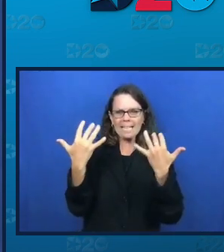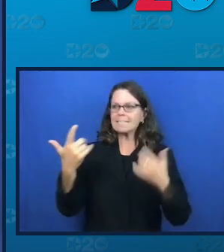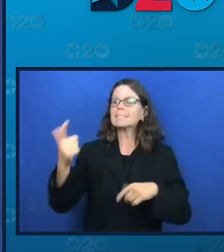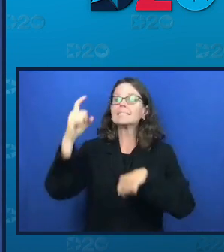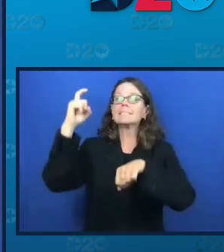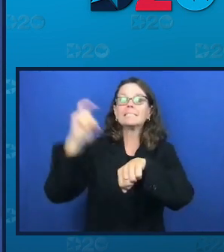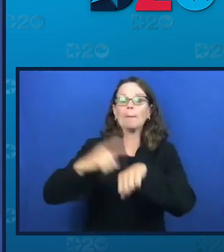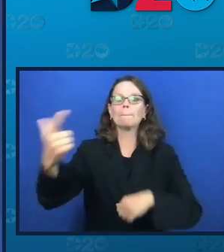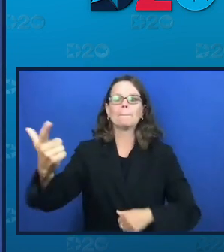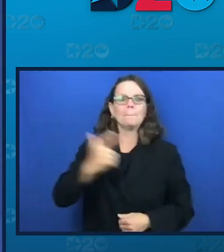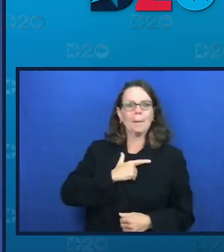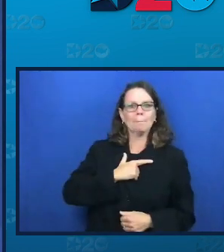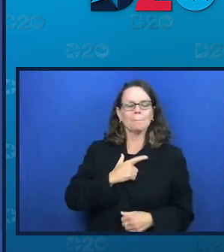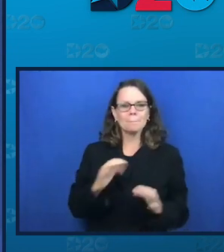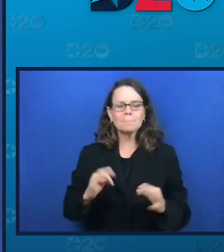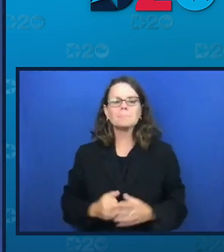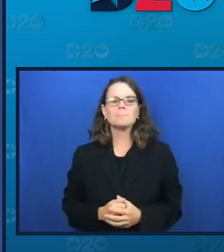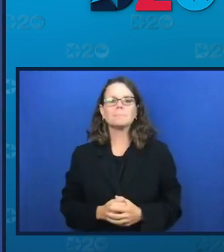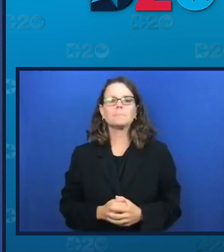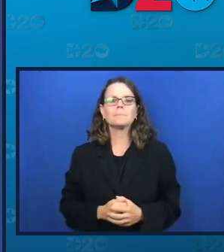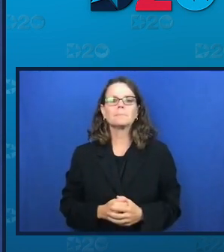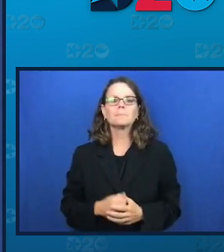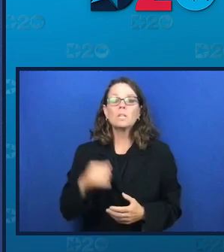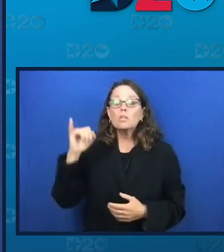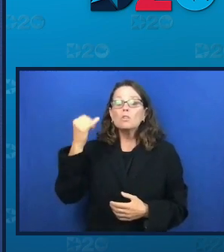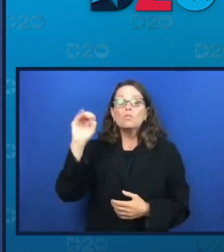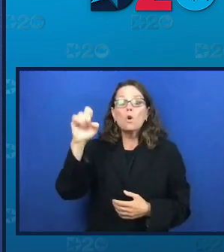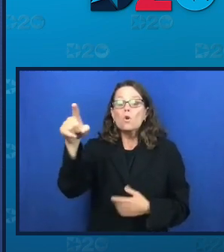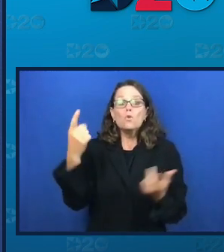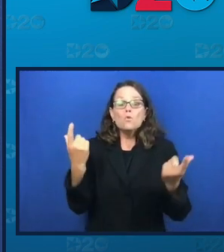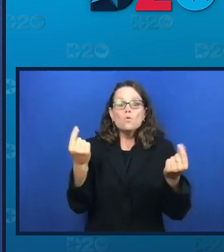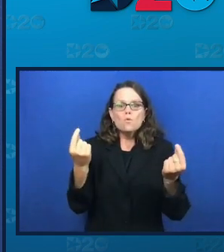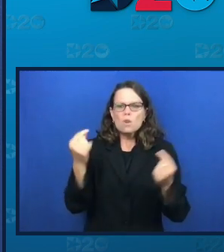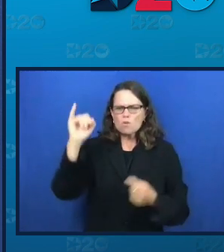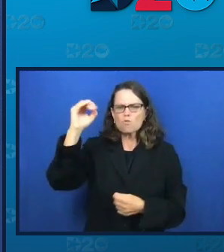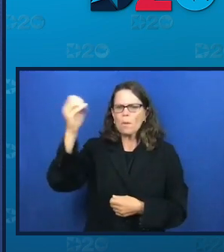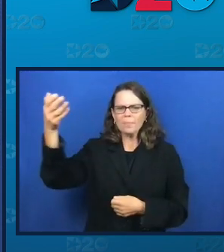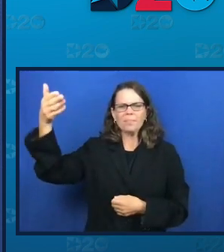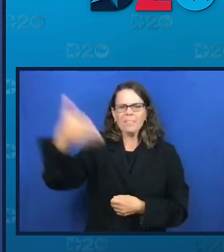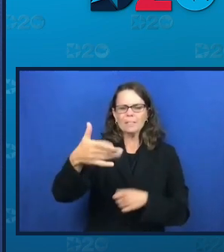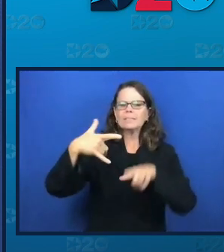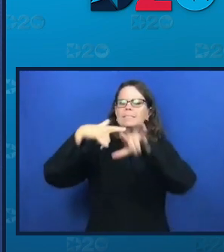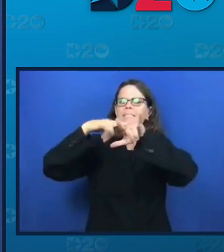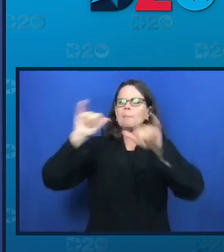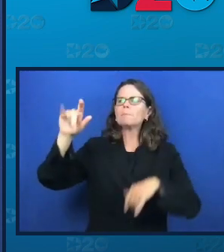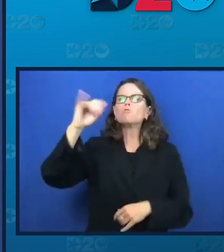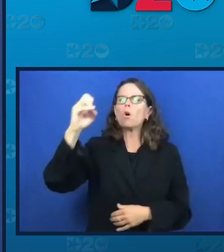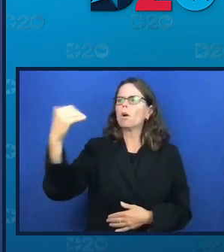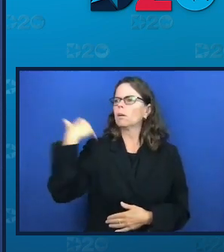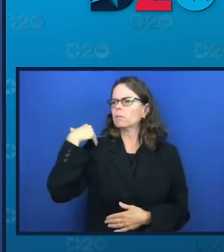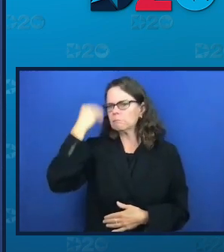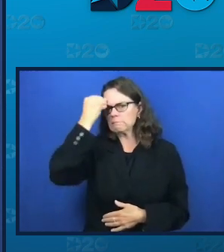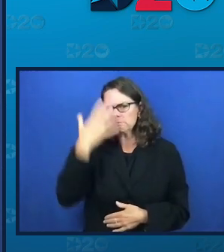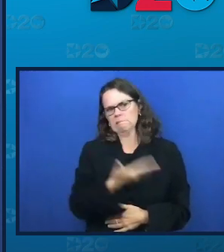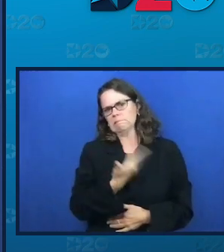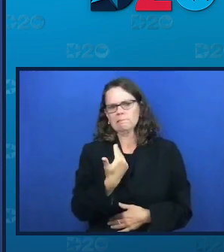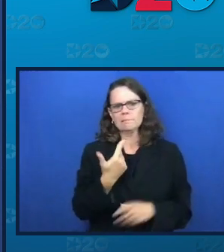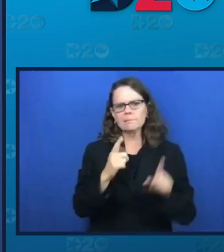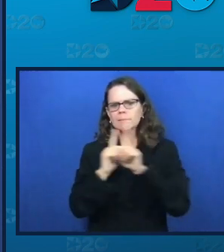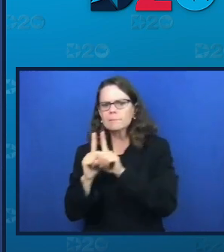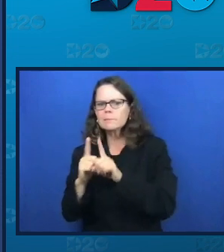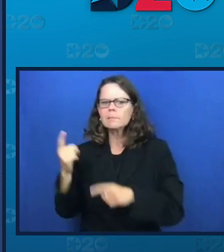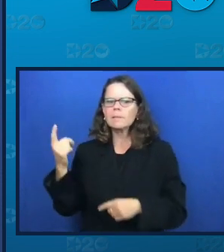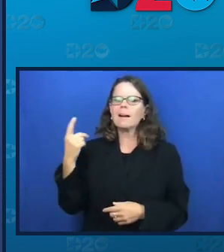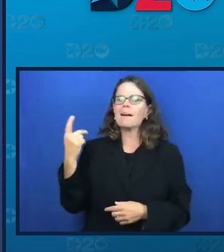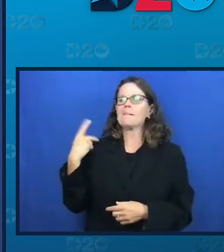me aside at one point and he pointed to somebody who we both knew who was working on my campaign. but he'd known from before. And let